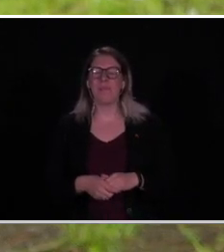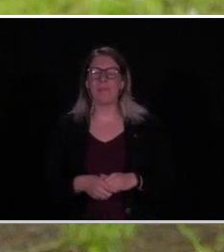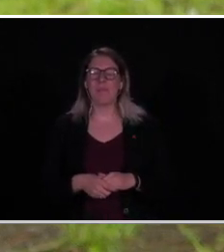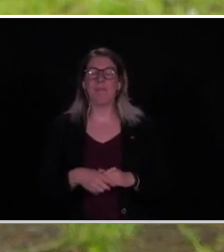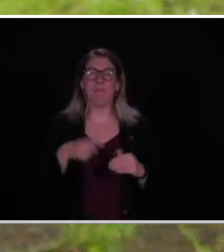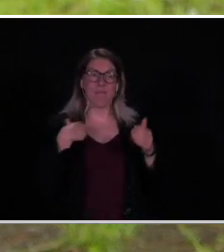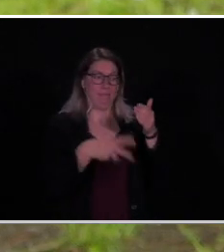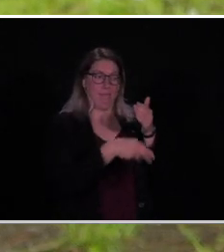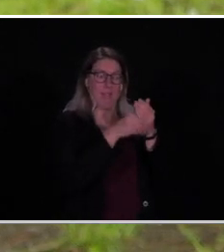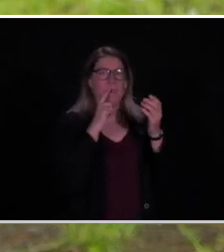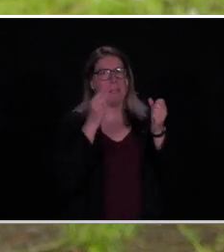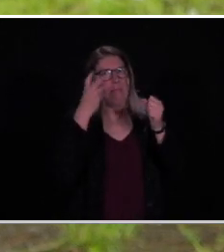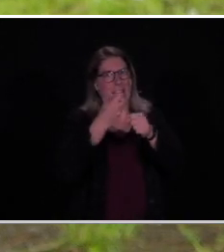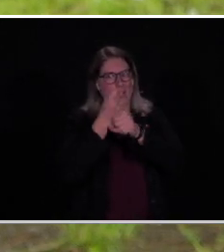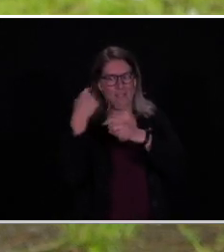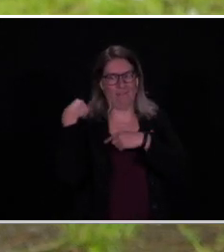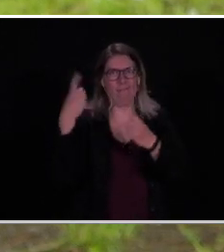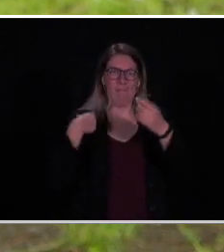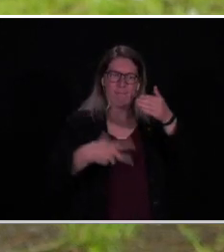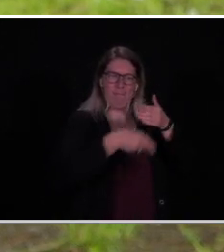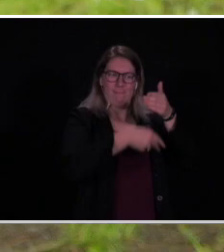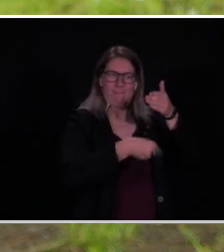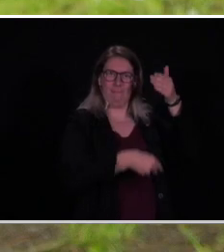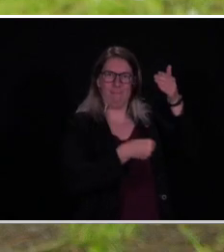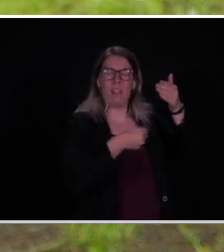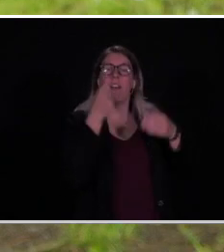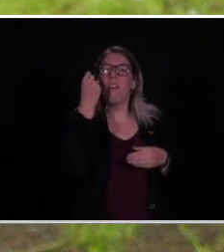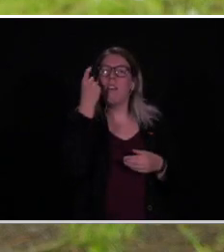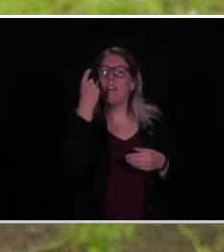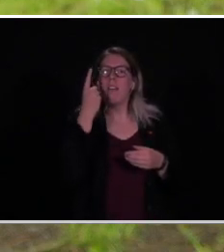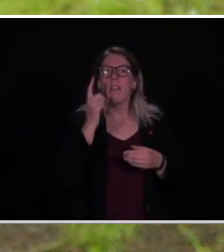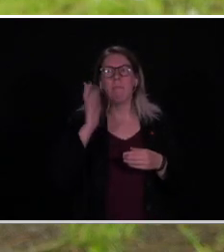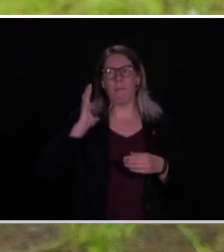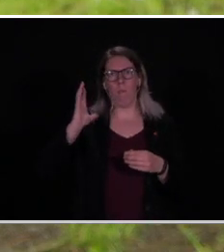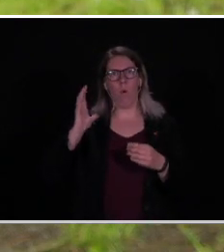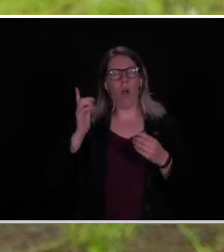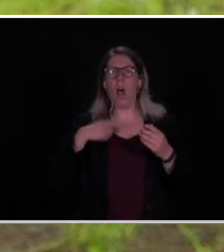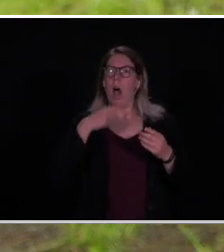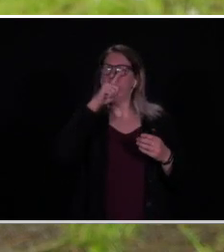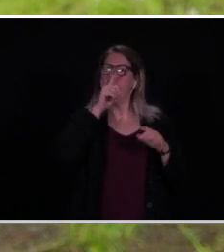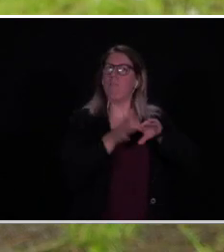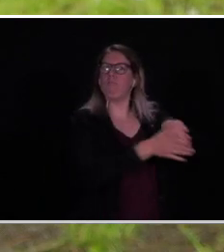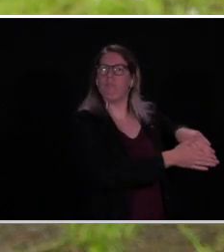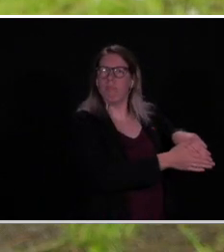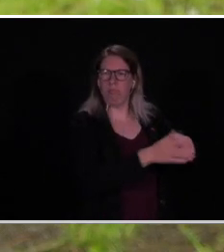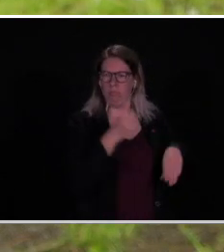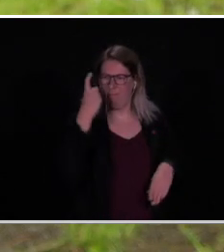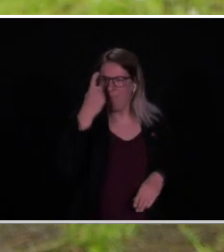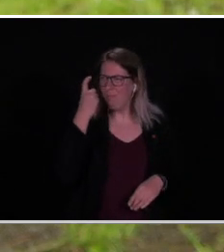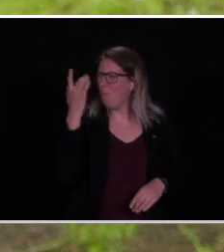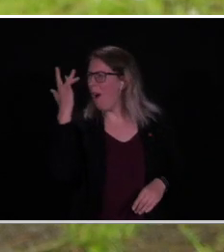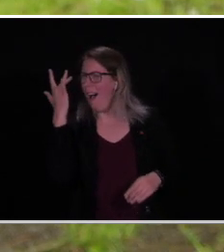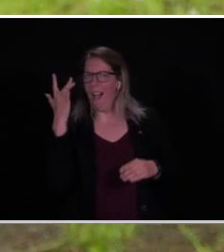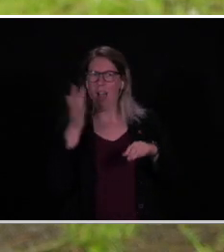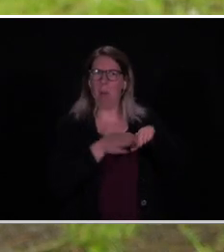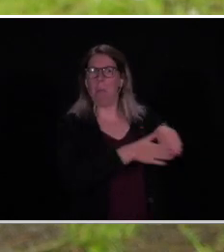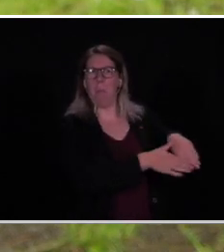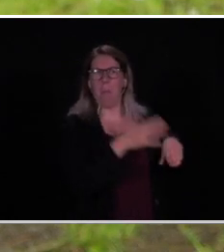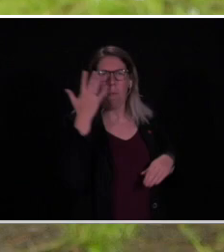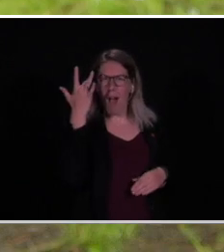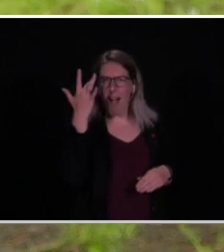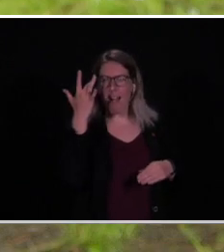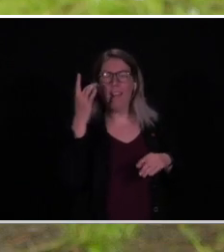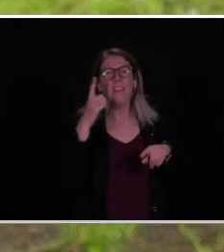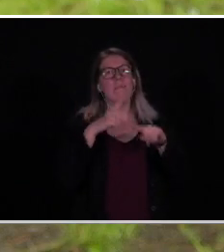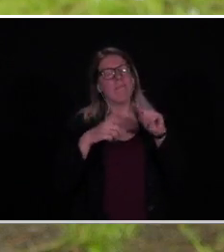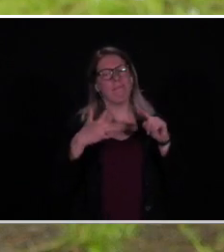doing this for many years, and I was trying to figure out why I hadn't included them before. And I think it comes down